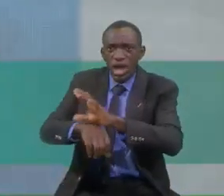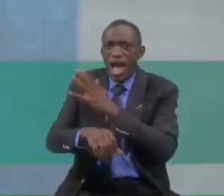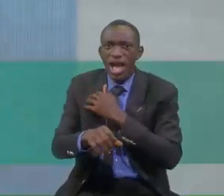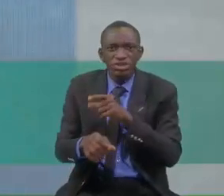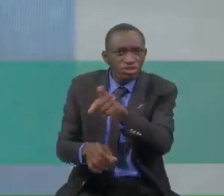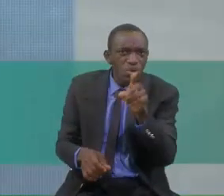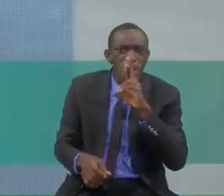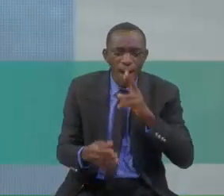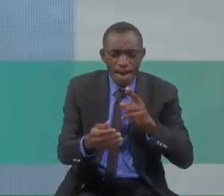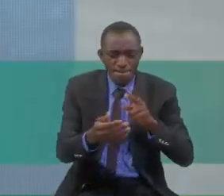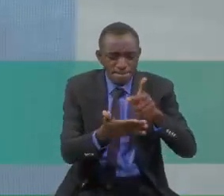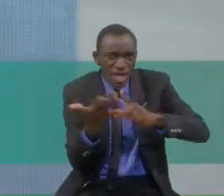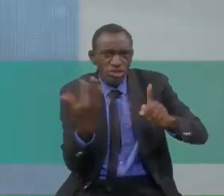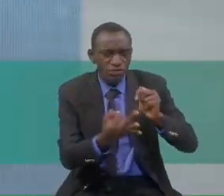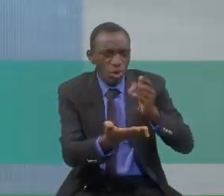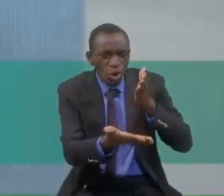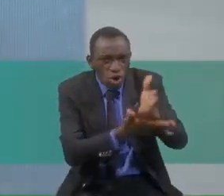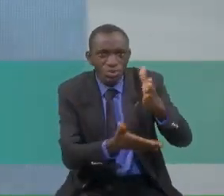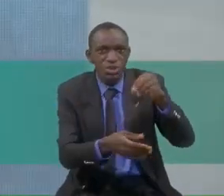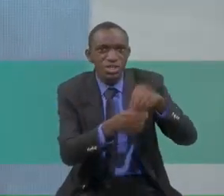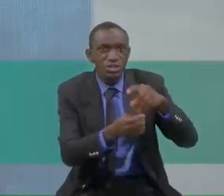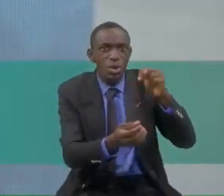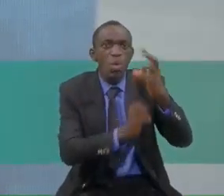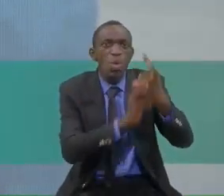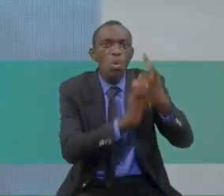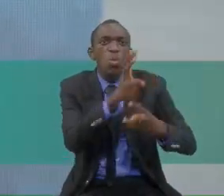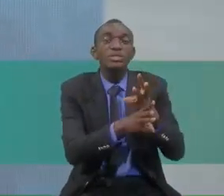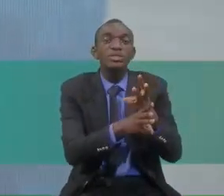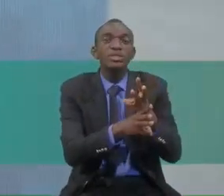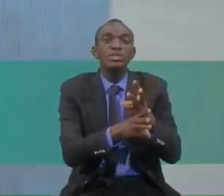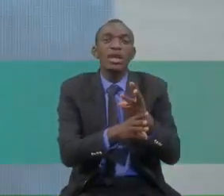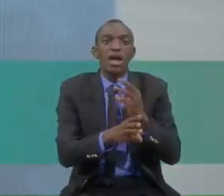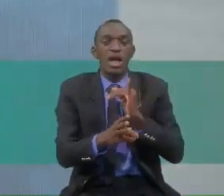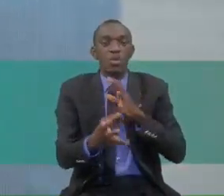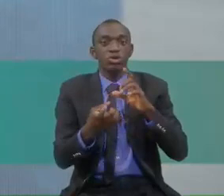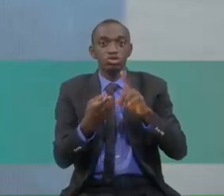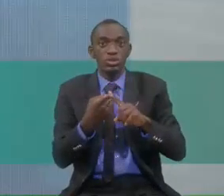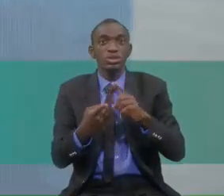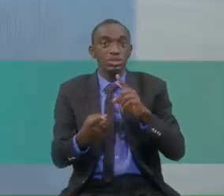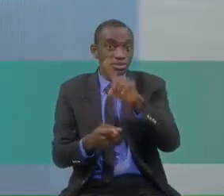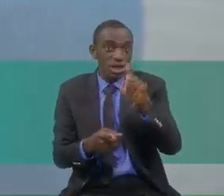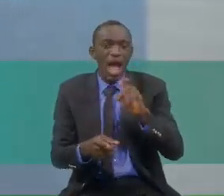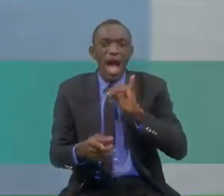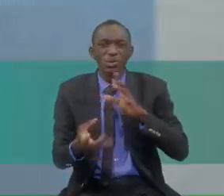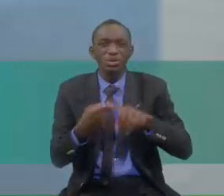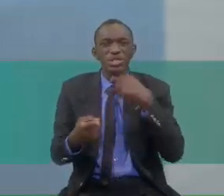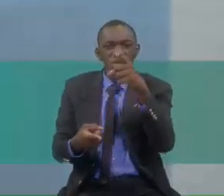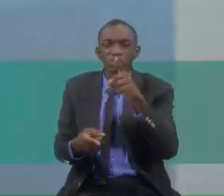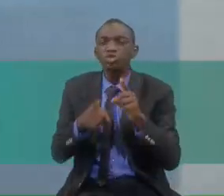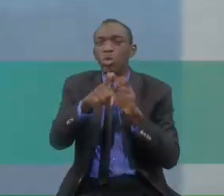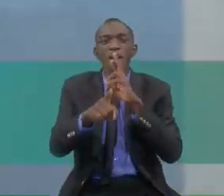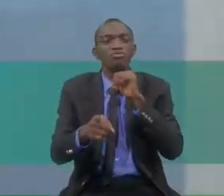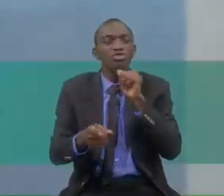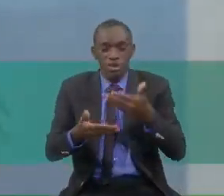corruption in the world? I want to tell you, you are not born again. They've never